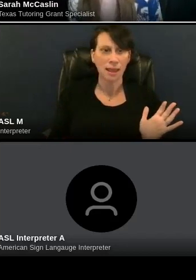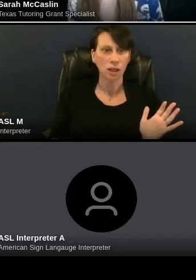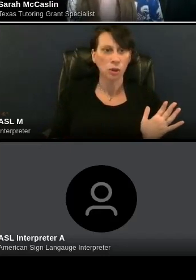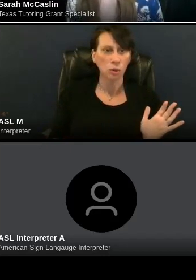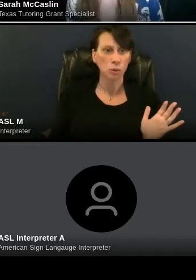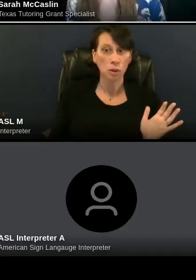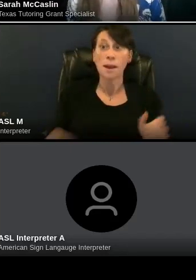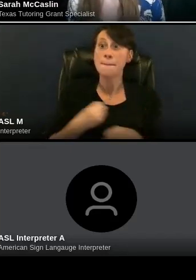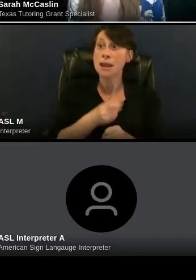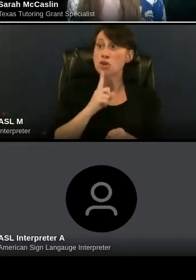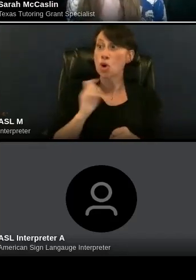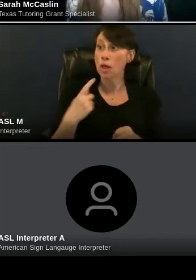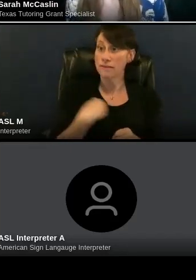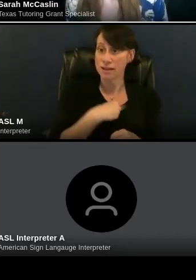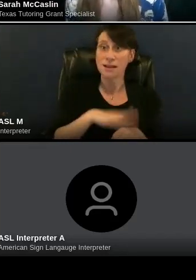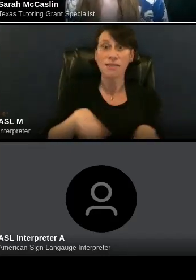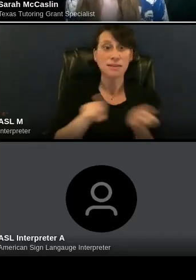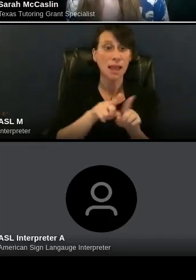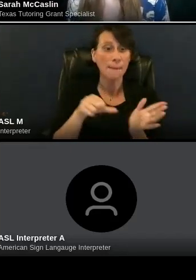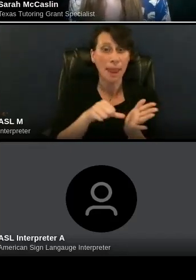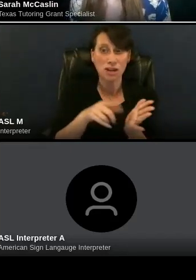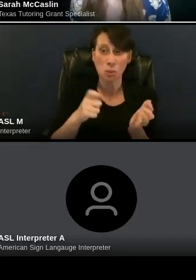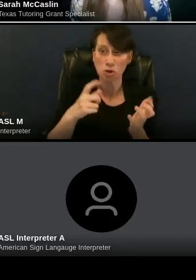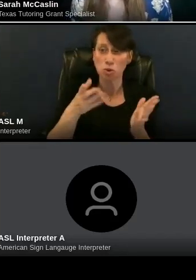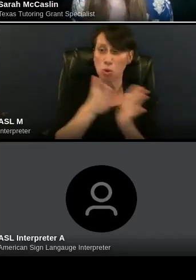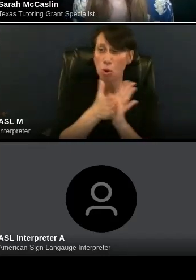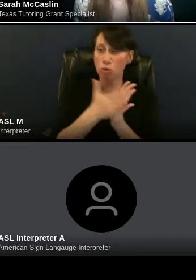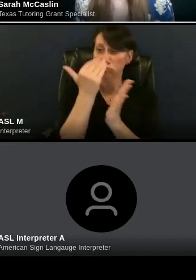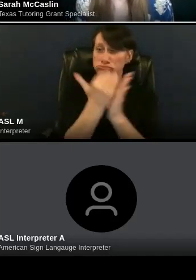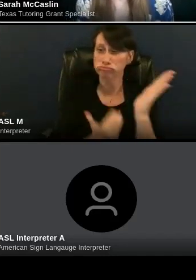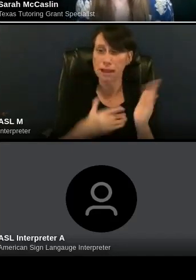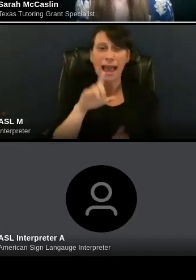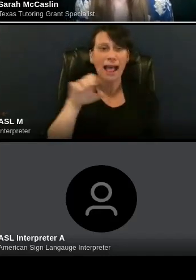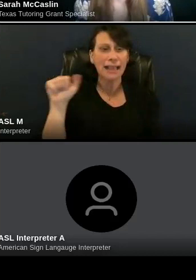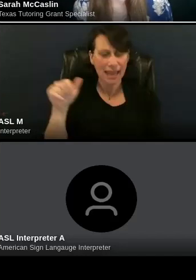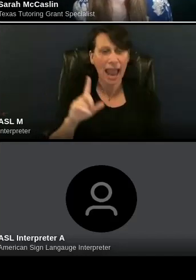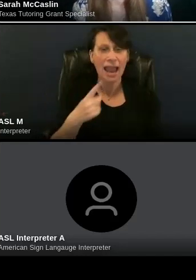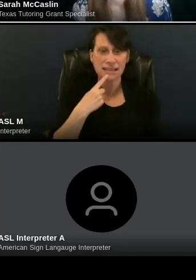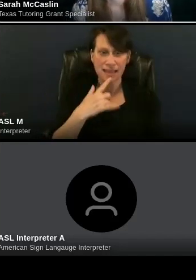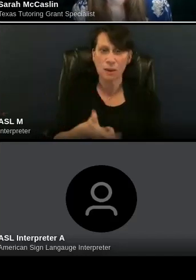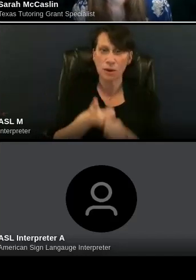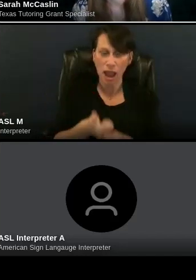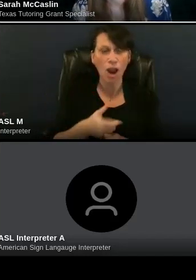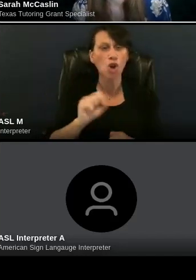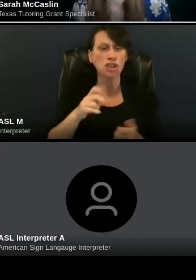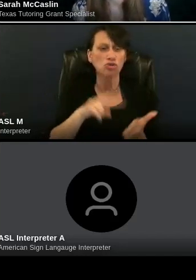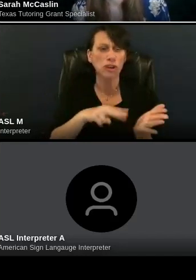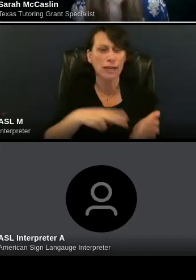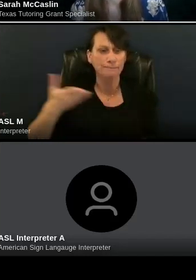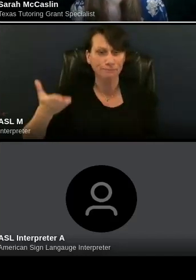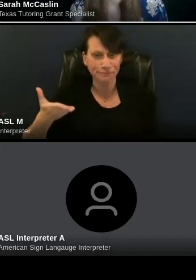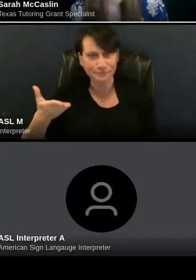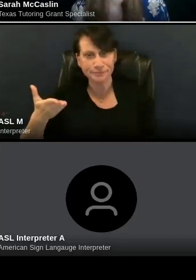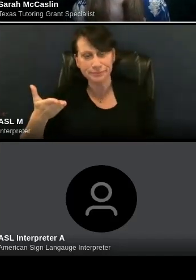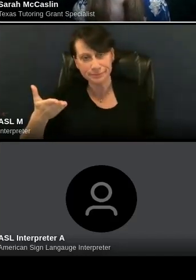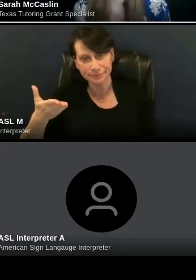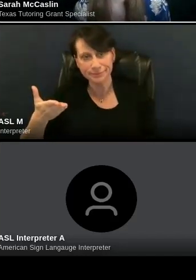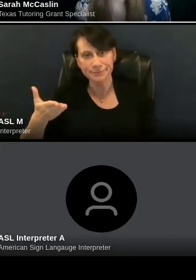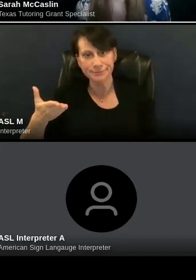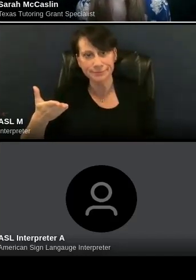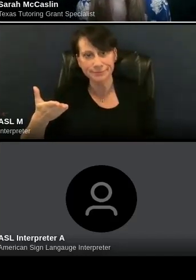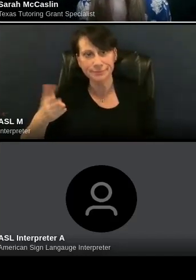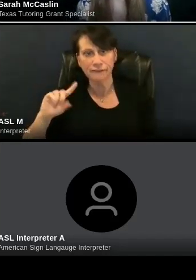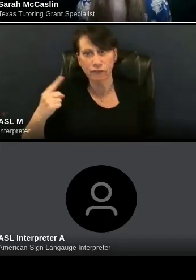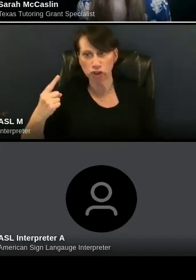make sure we're all on the same page. LEAs agree to adhere to statutory requirements for accelerated instruction. So we know